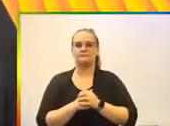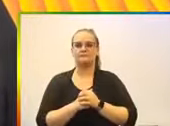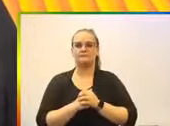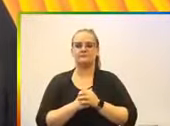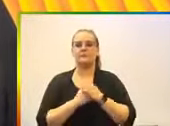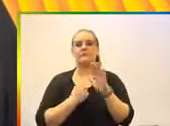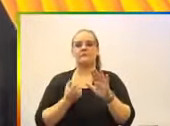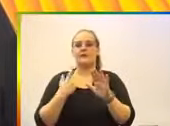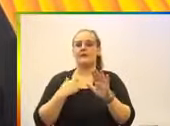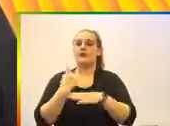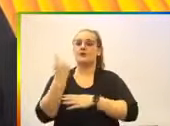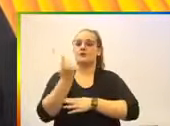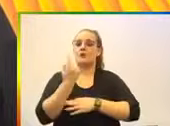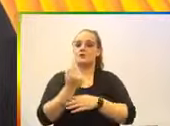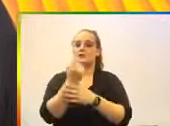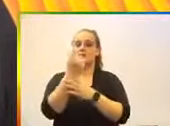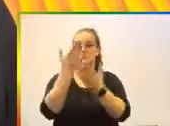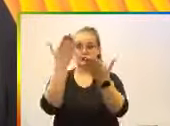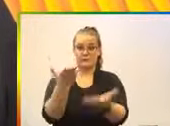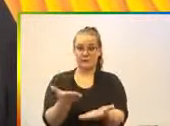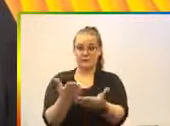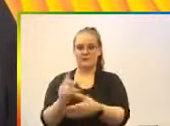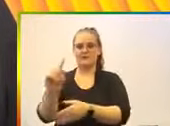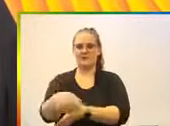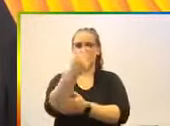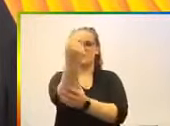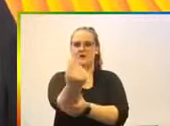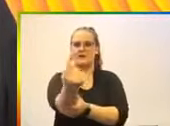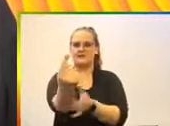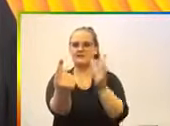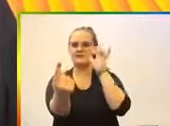you for the rest of time.